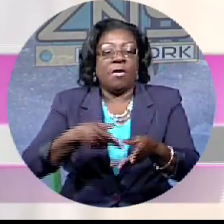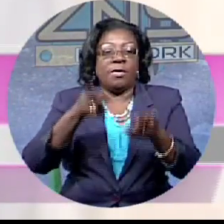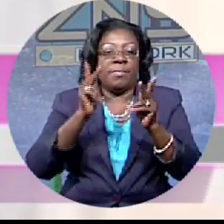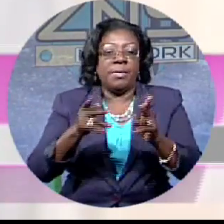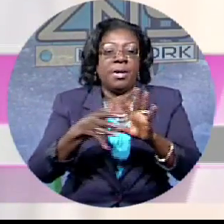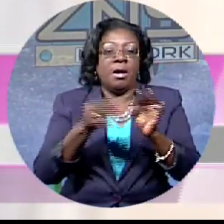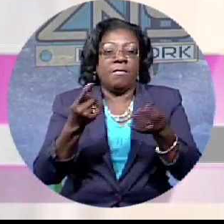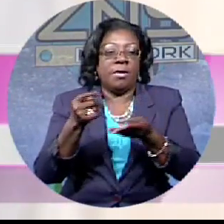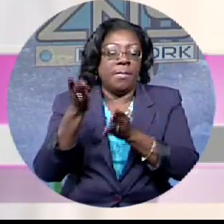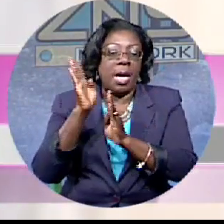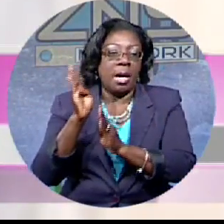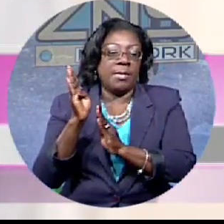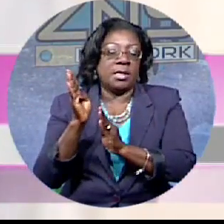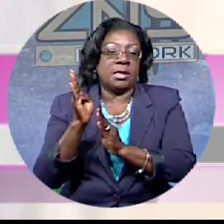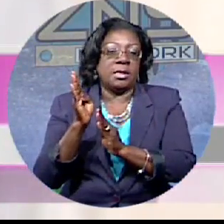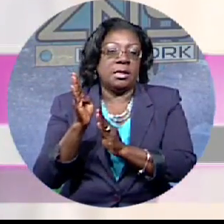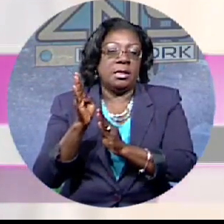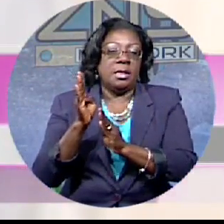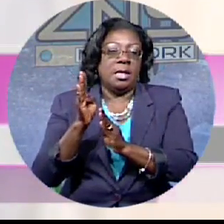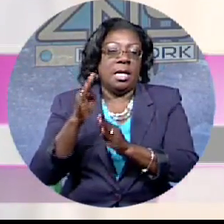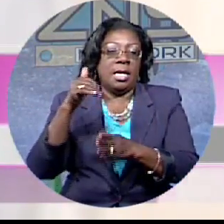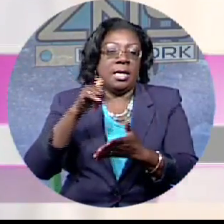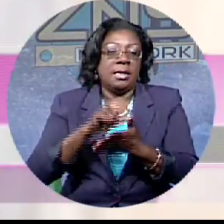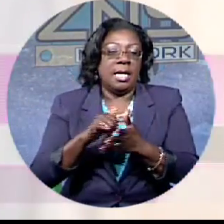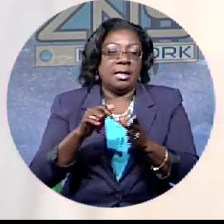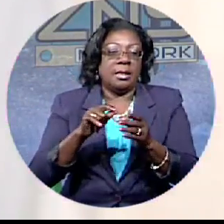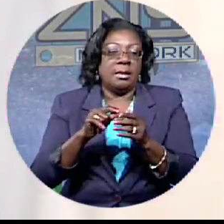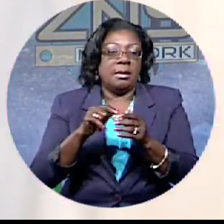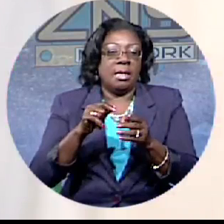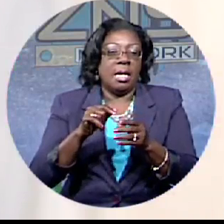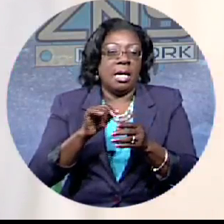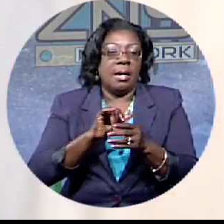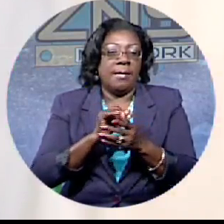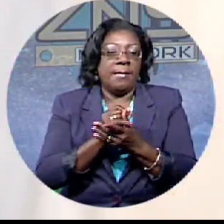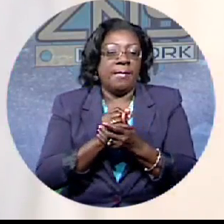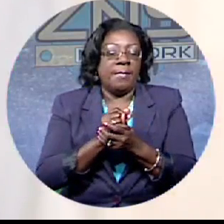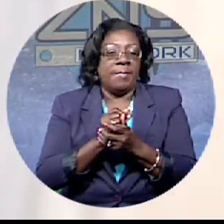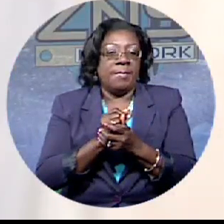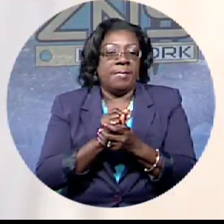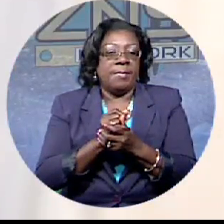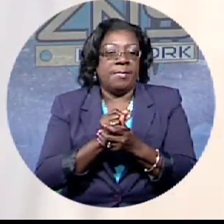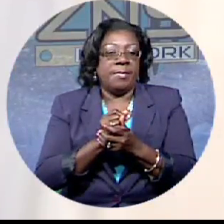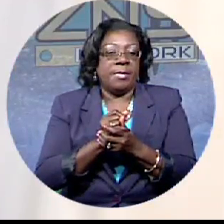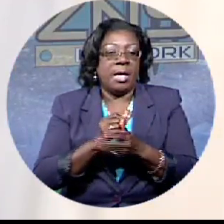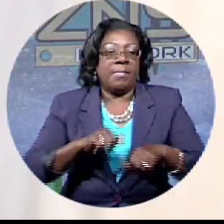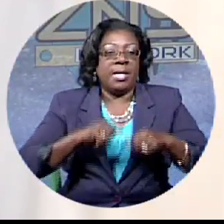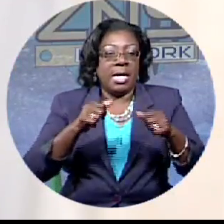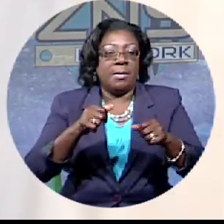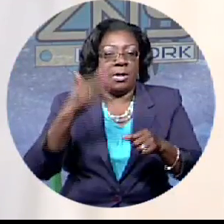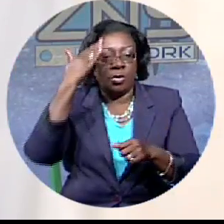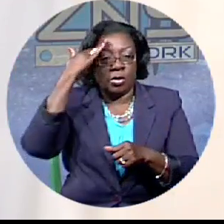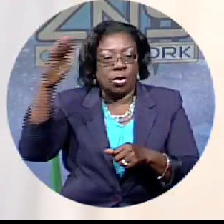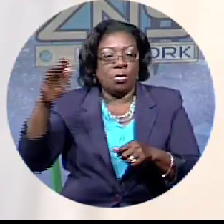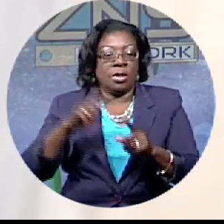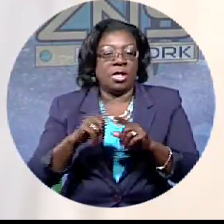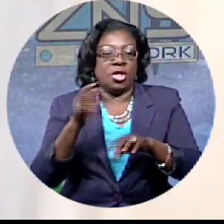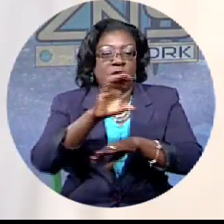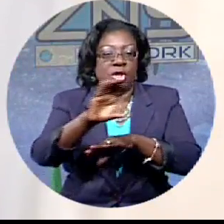of the Bahamas, and in that capacity I end of being able to salute this